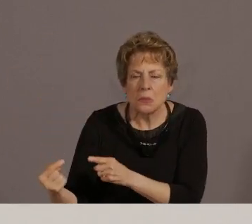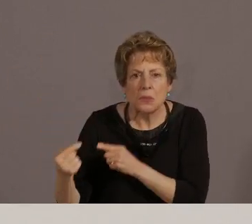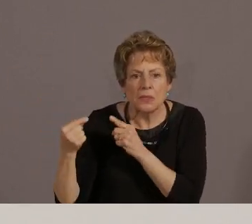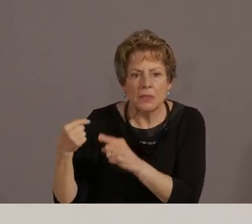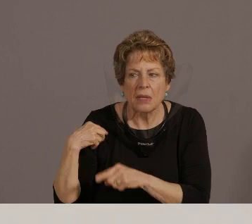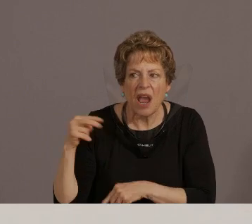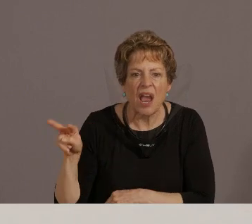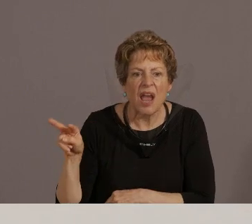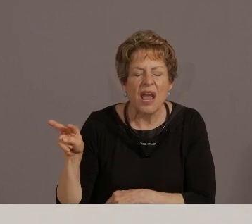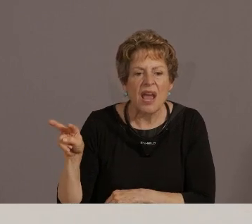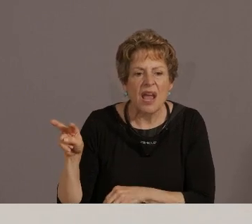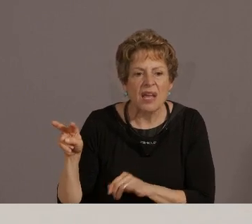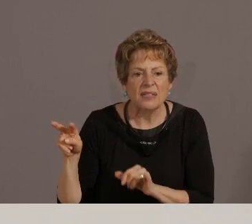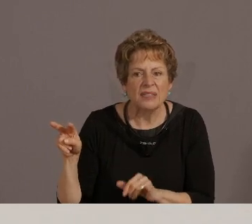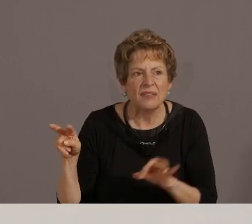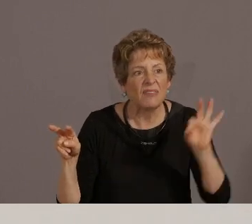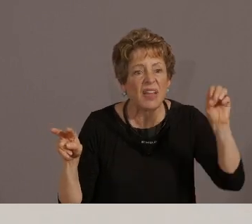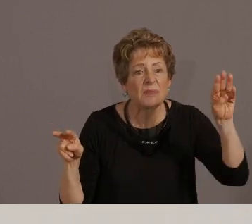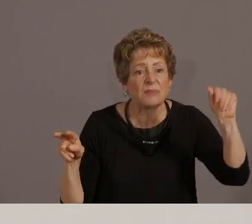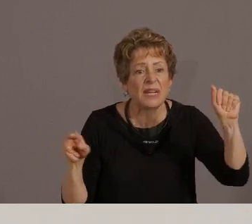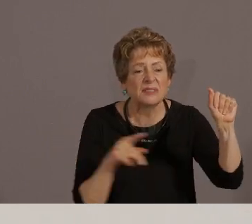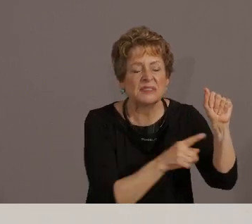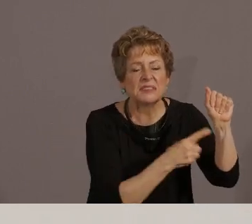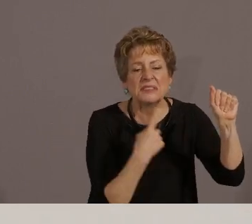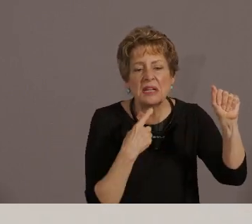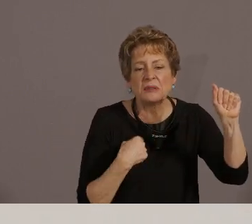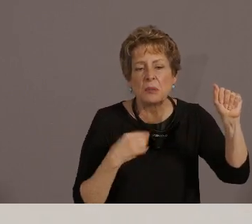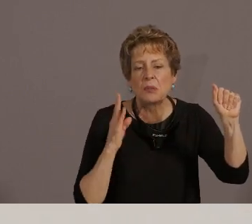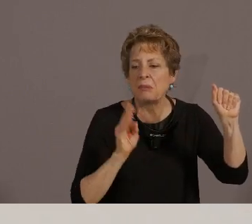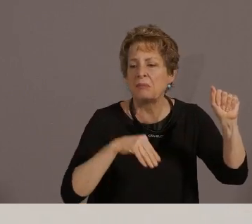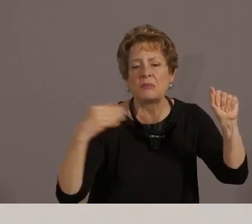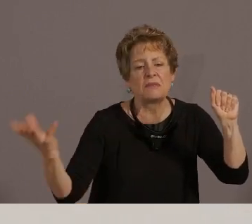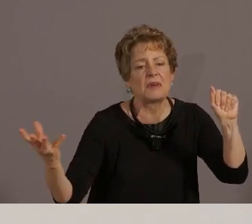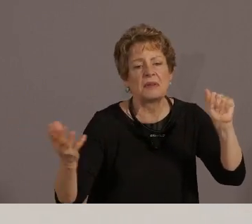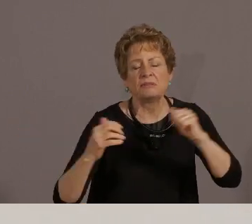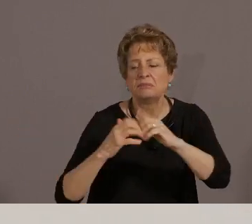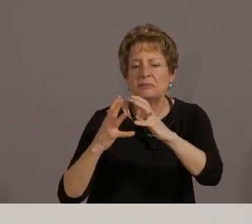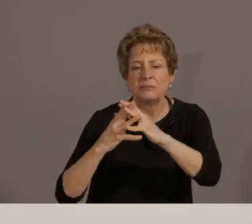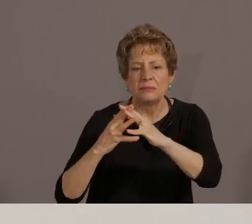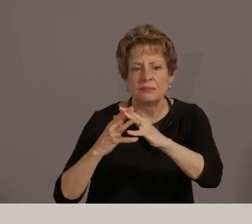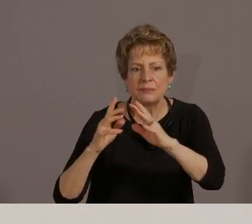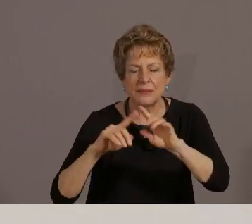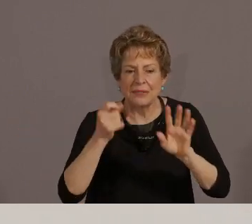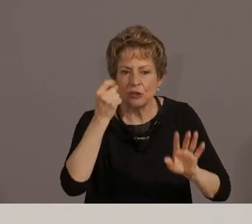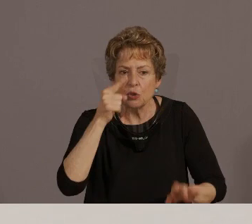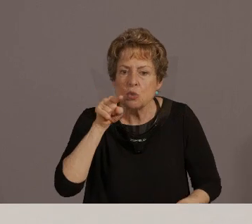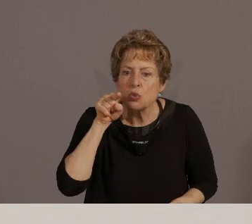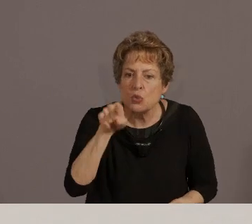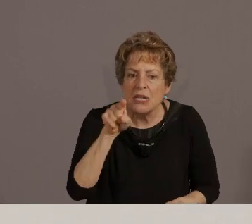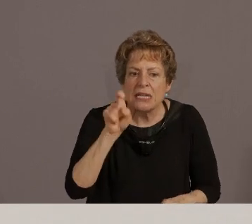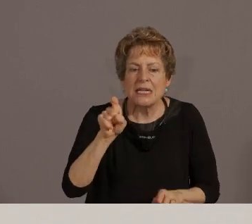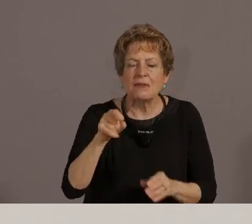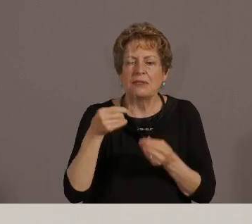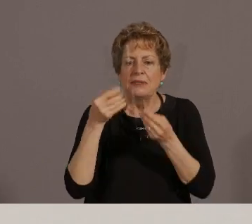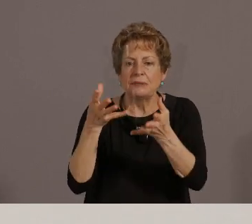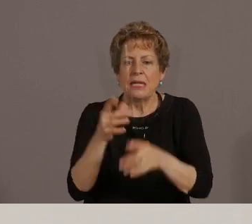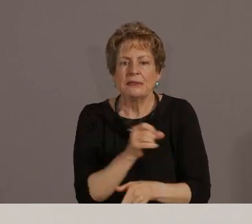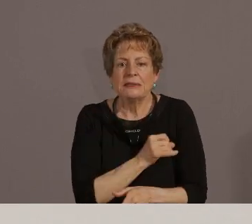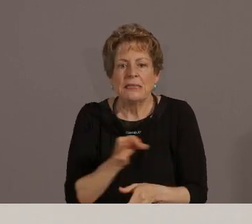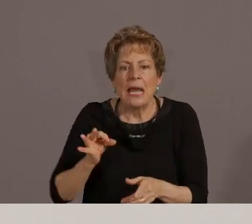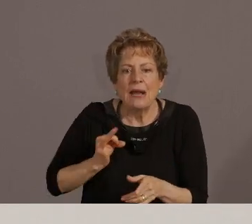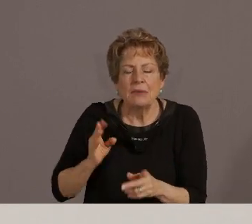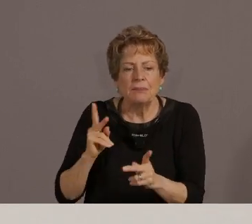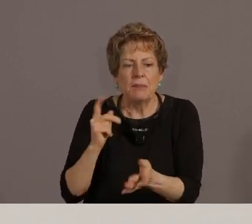resources for it, only we did not have the medical oversight or the managerial oversight of these sites. And we had been hearing,